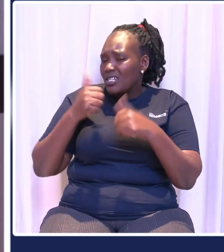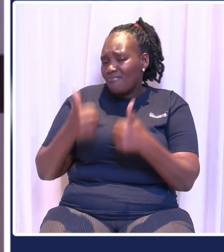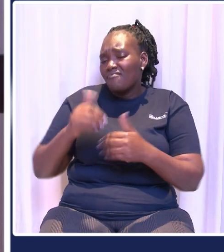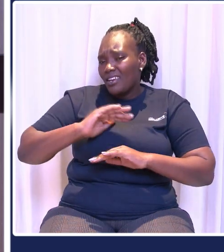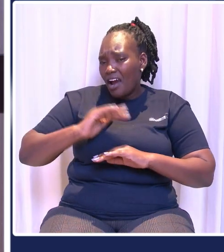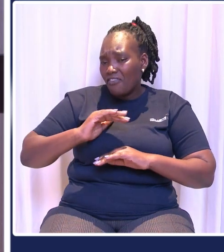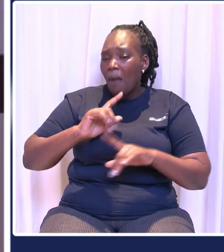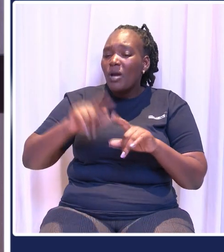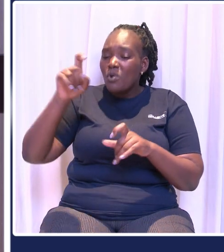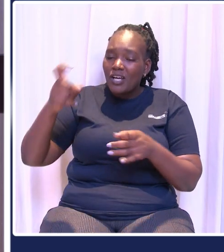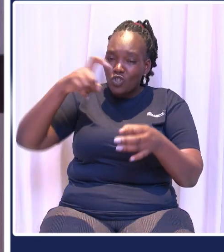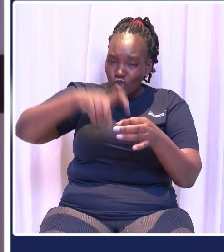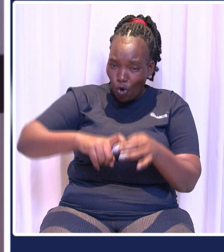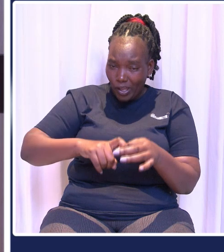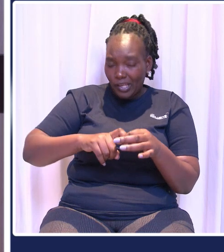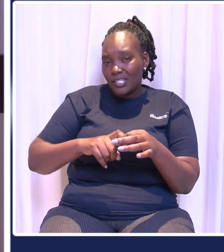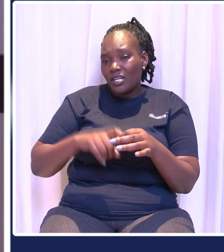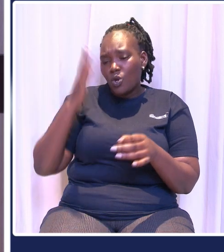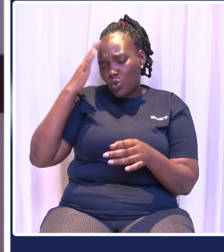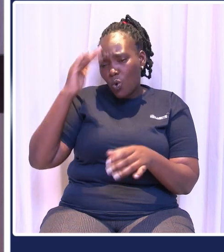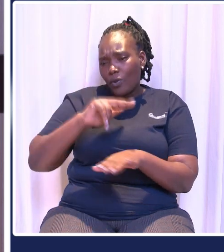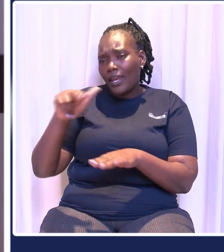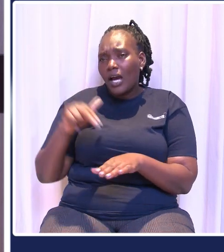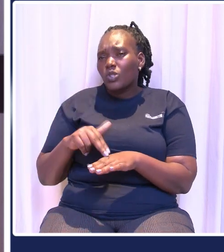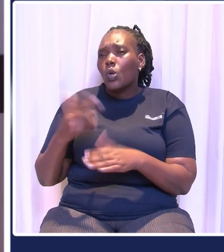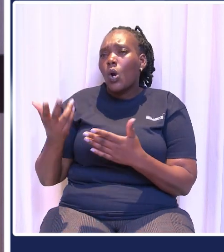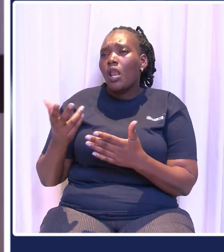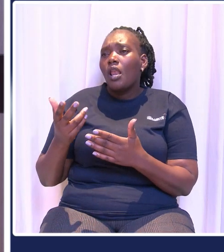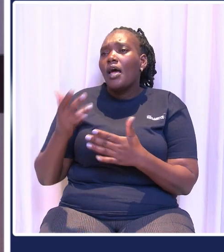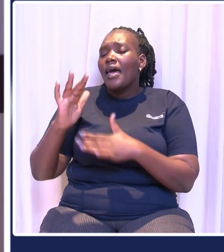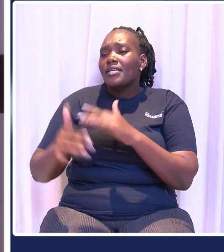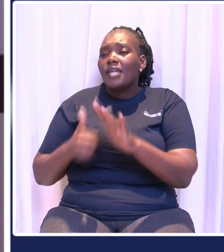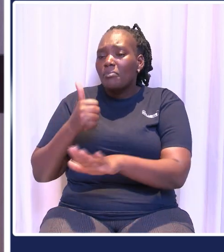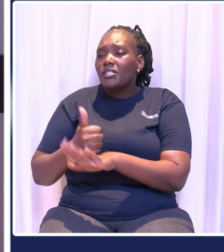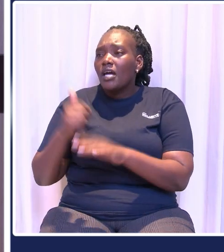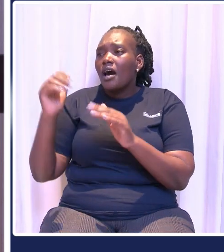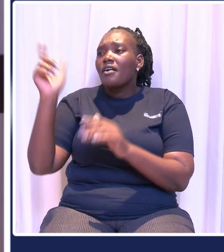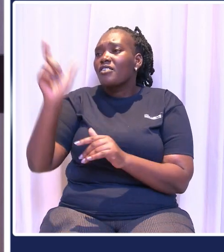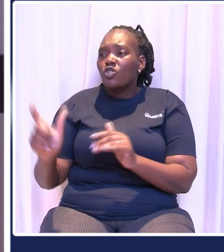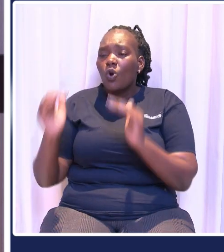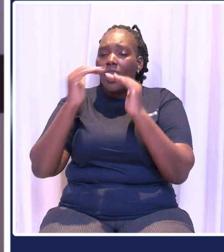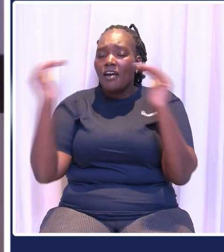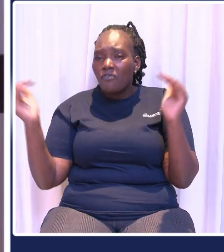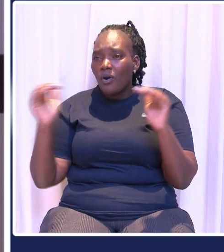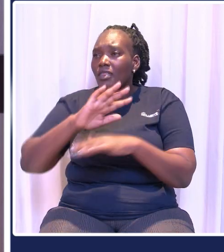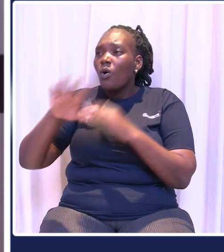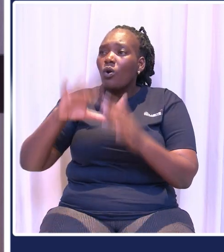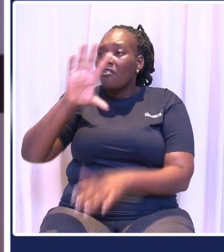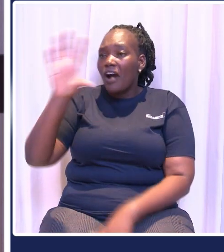But we need to join it also, at national, sub-regional, regional level, in the whole of Africa and so